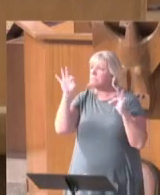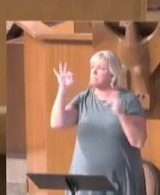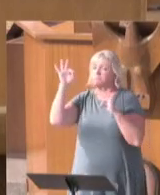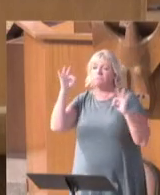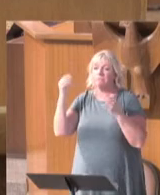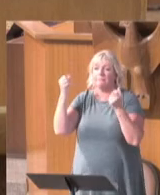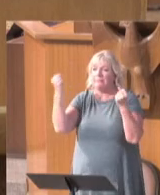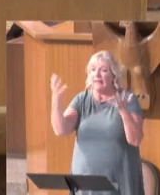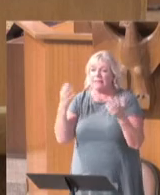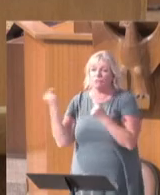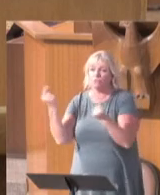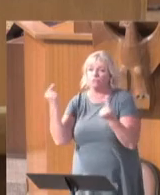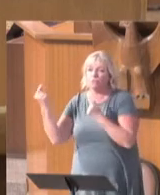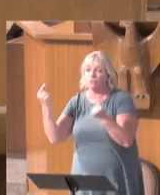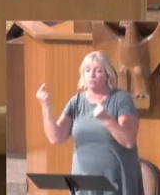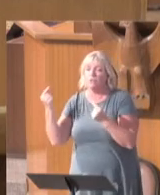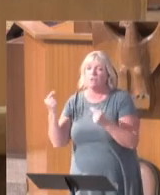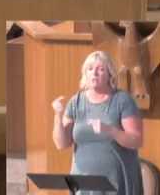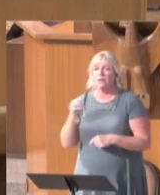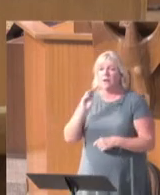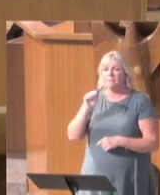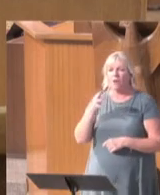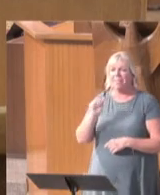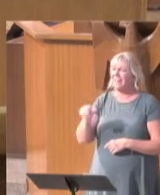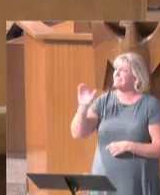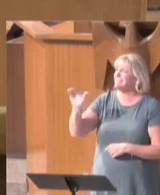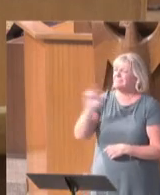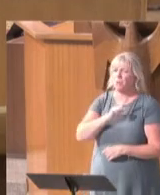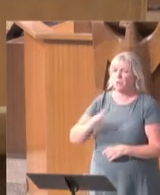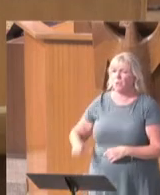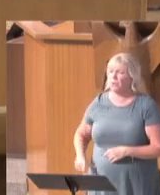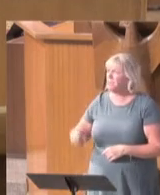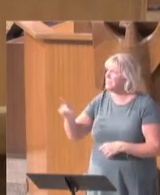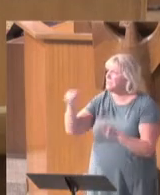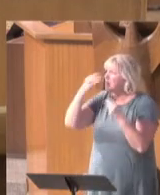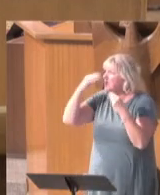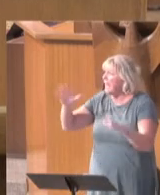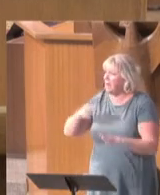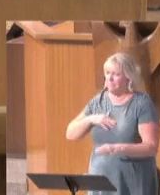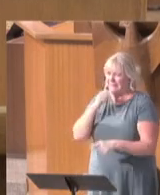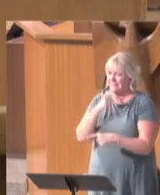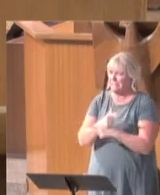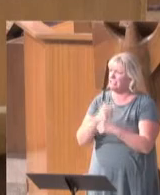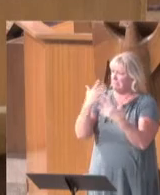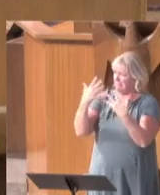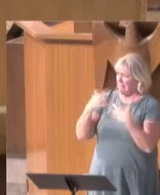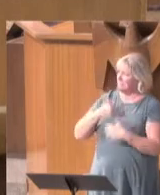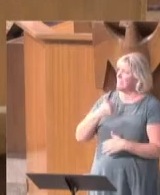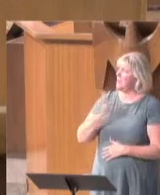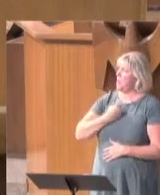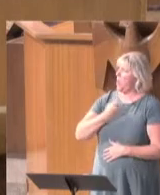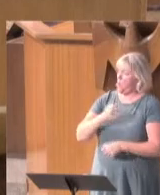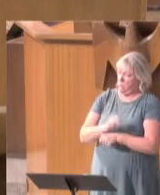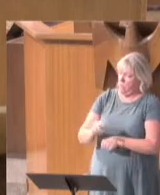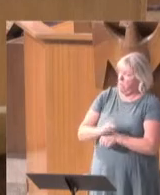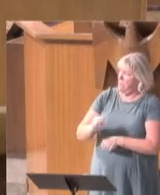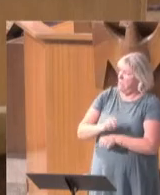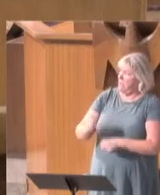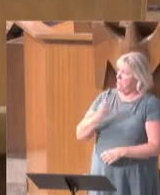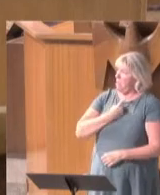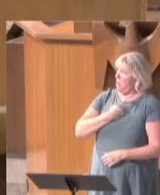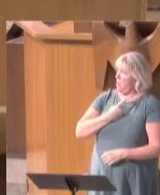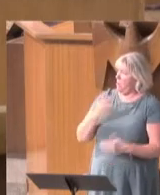many tasks, so she came to him and asked, "Lord, do you not care that my sister has left me to do all the work by